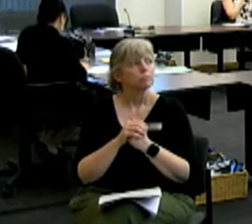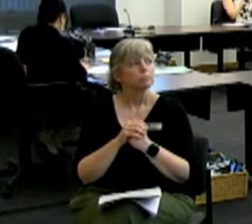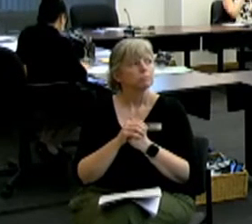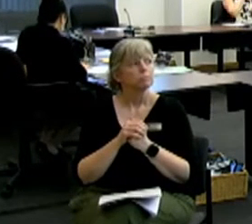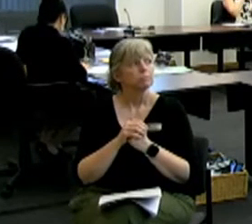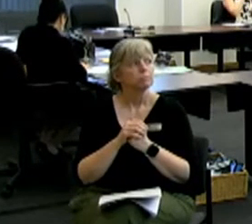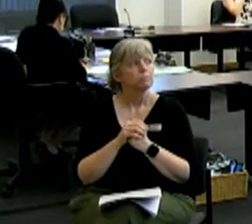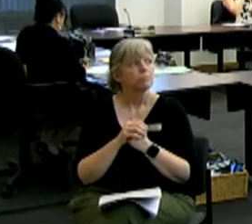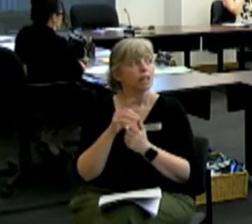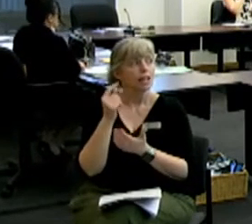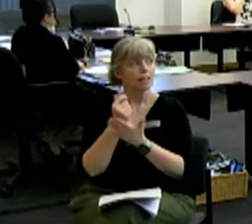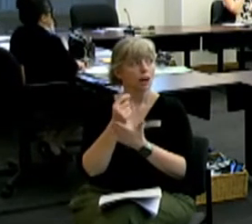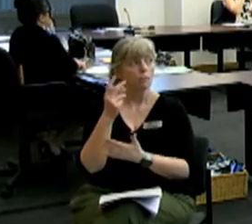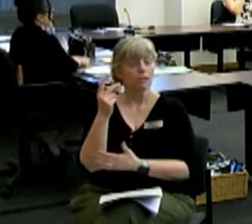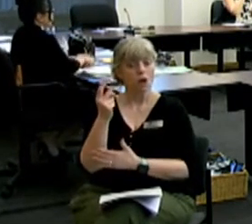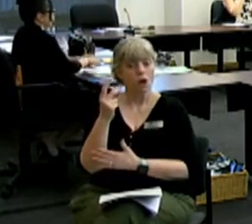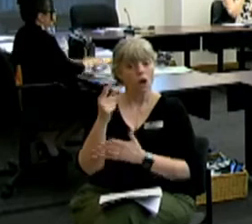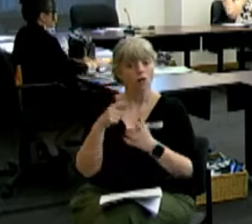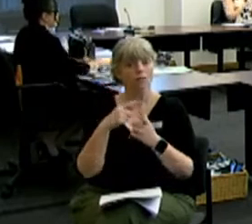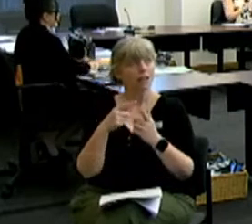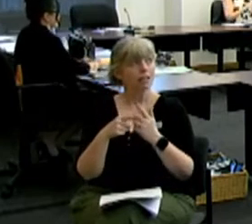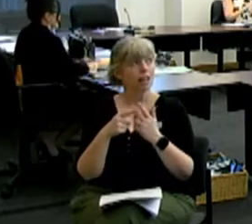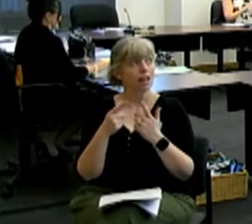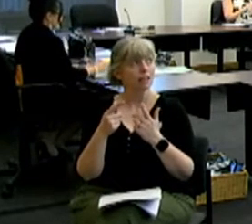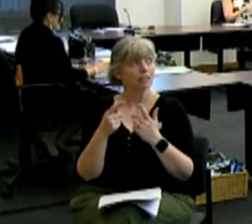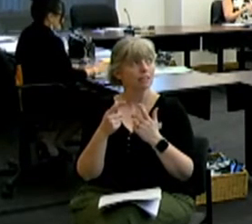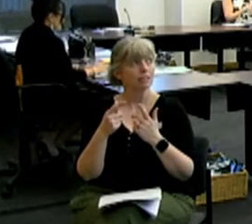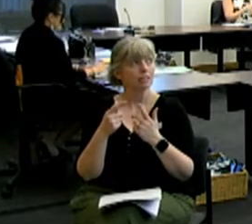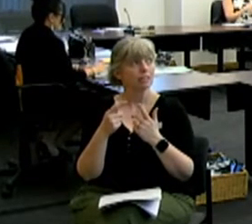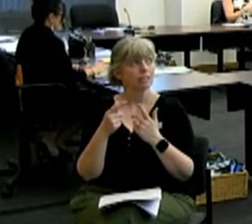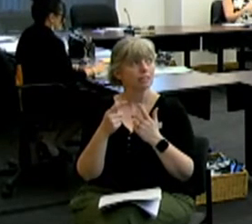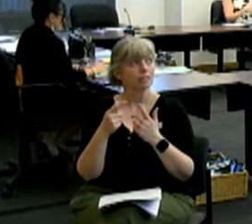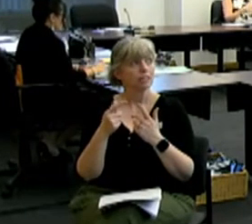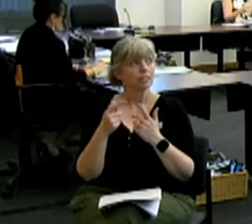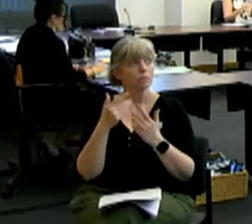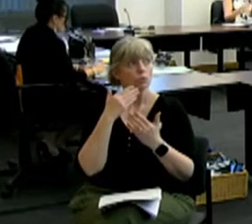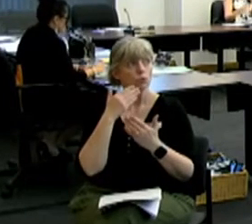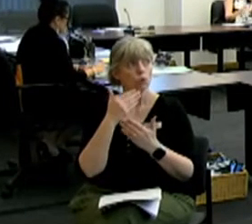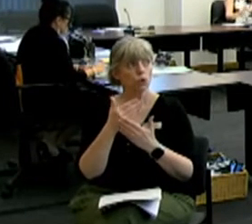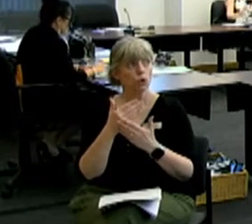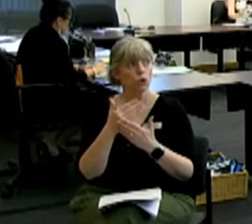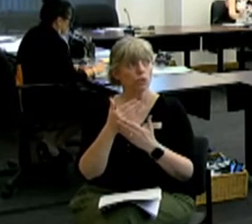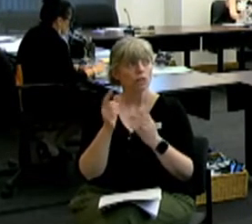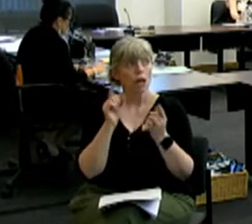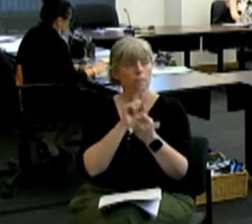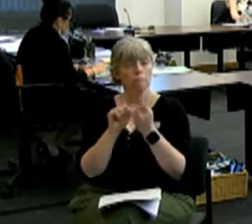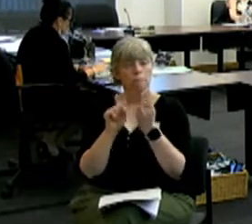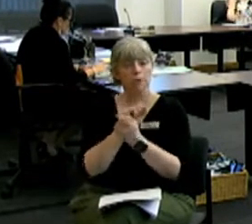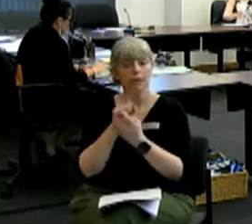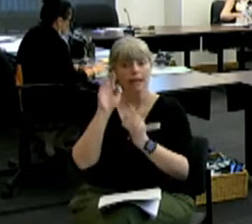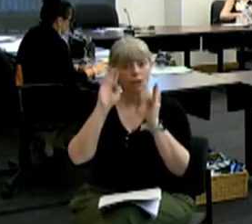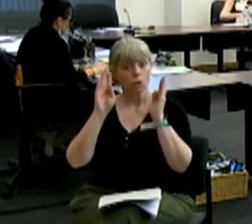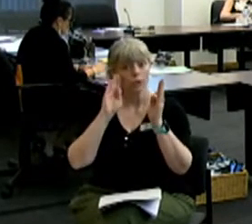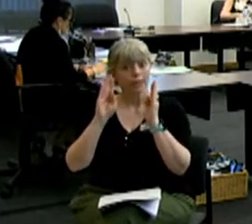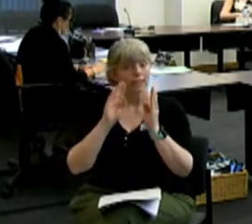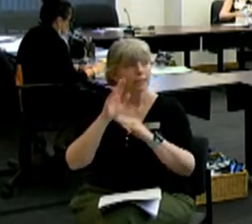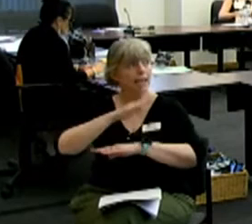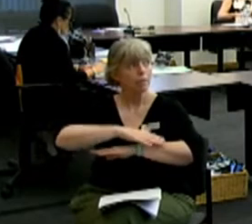And so there was the therapy dogs and then the Wolves Wellness, which was pretty great, and the meet and greet tables.